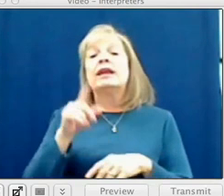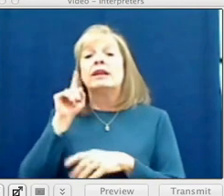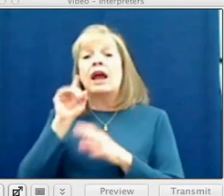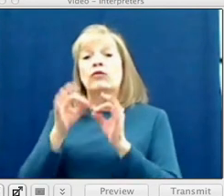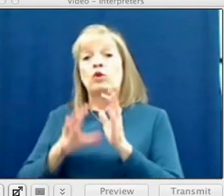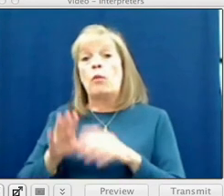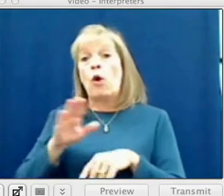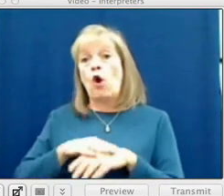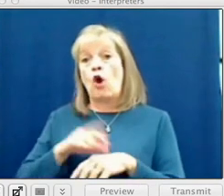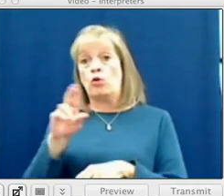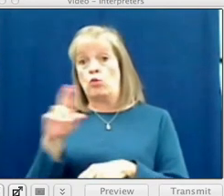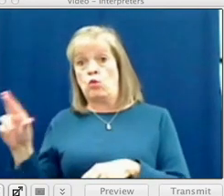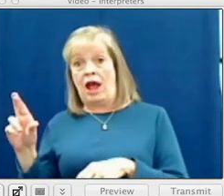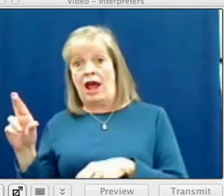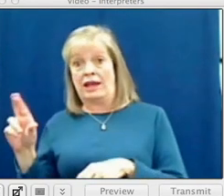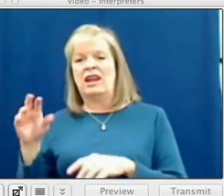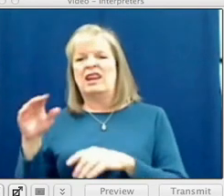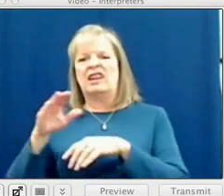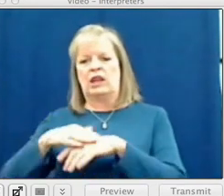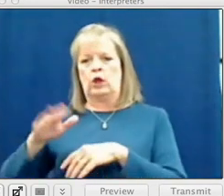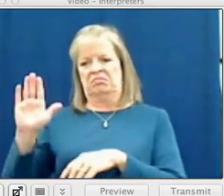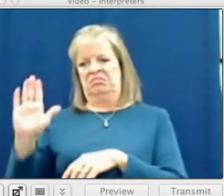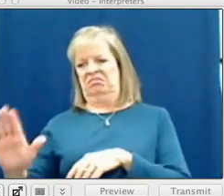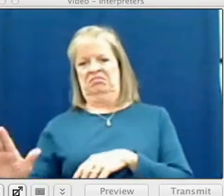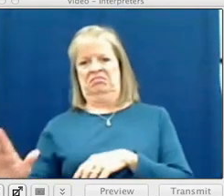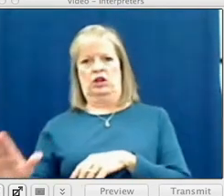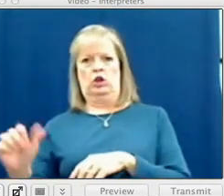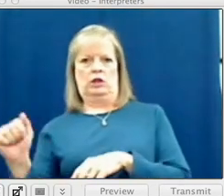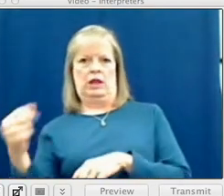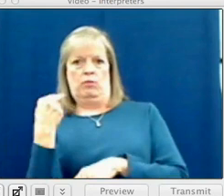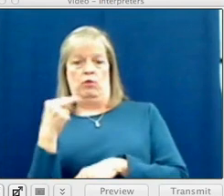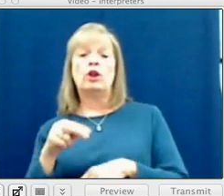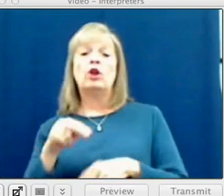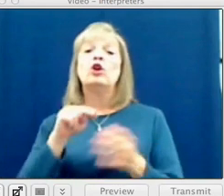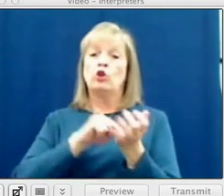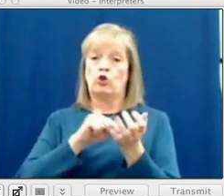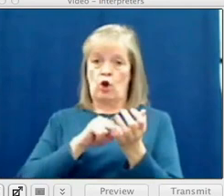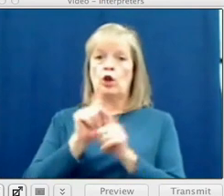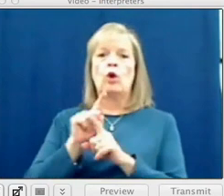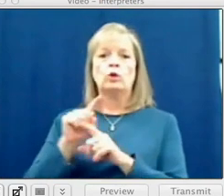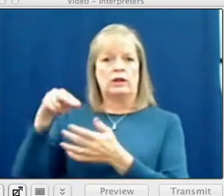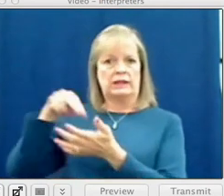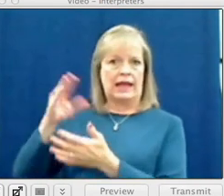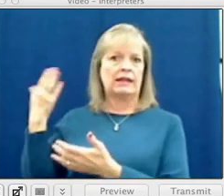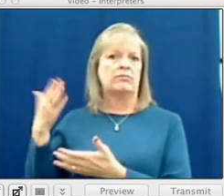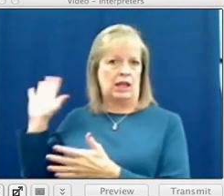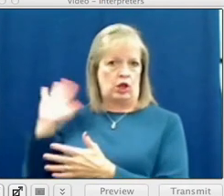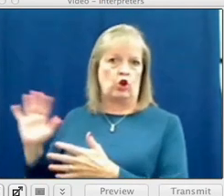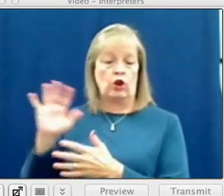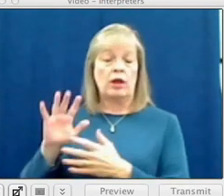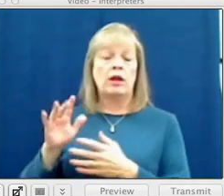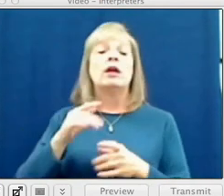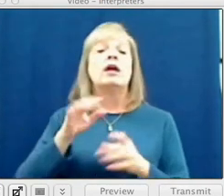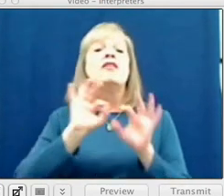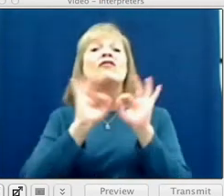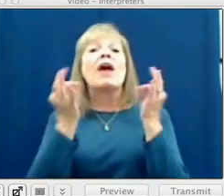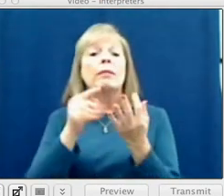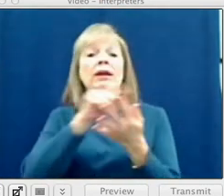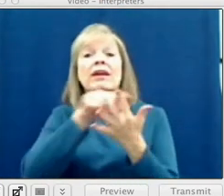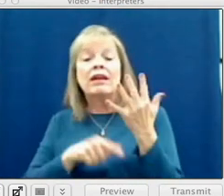at his midsection. The nurse was also near the head of the bed. The family members stood in a semicircle at the foot of the